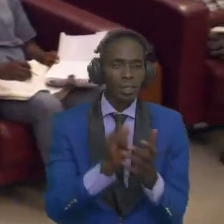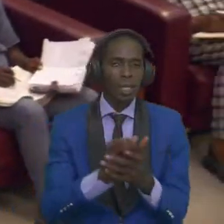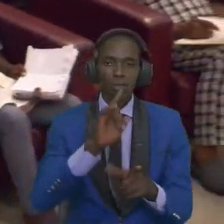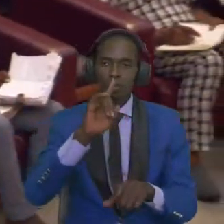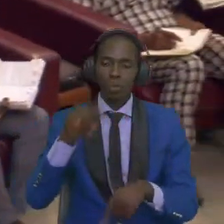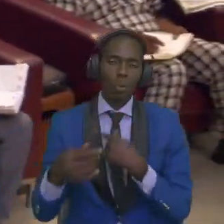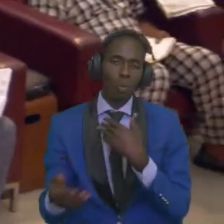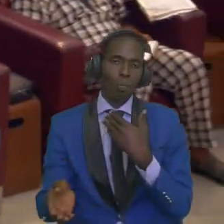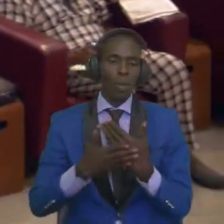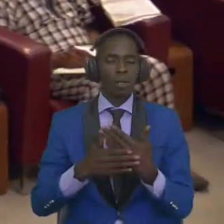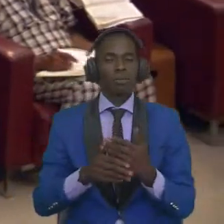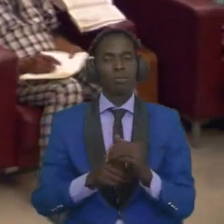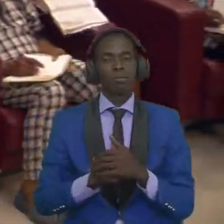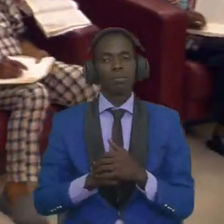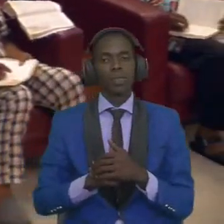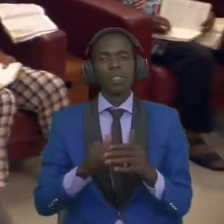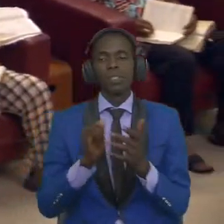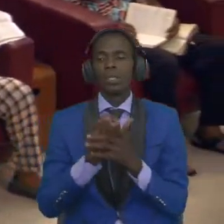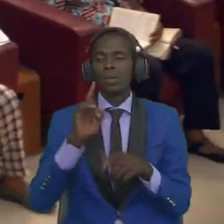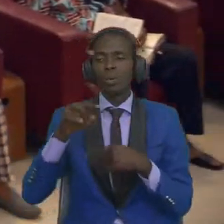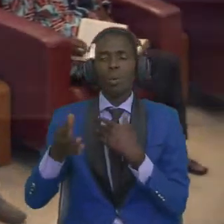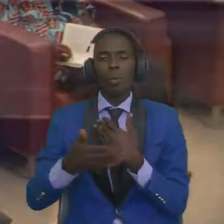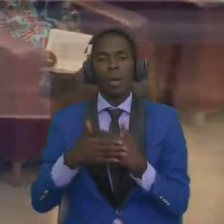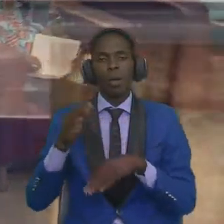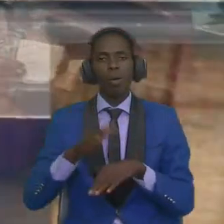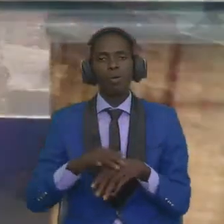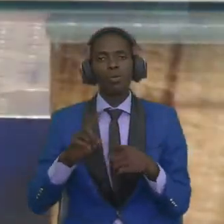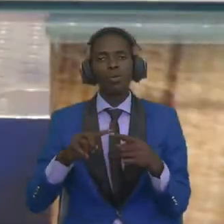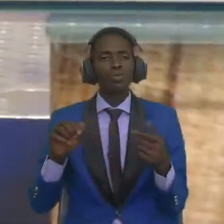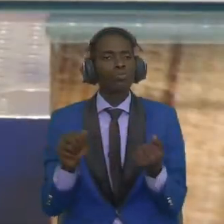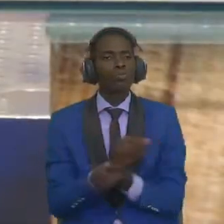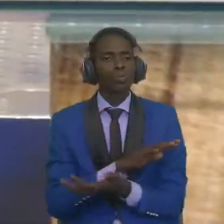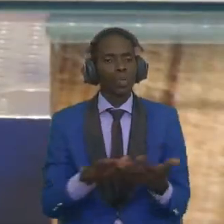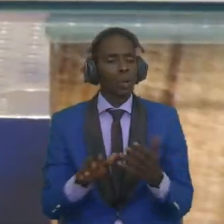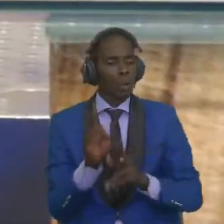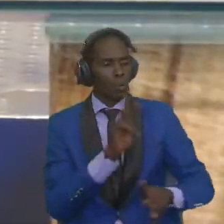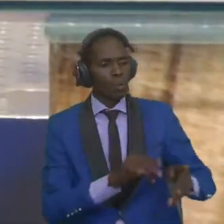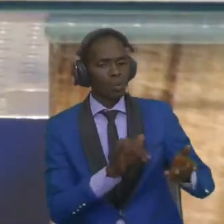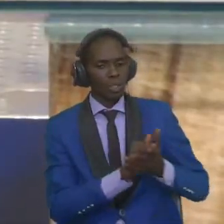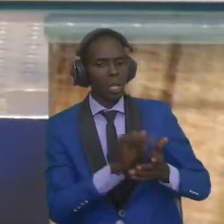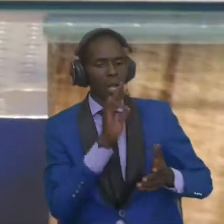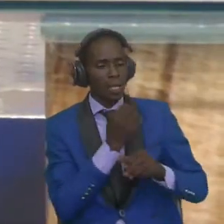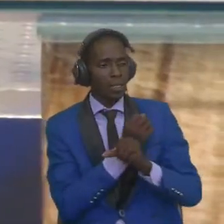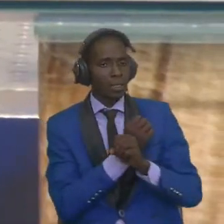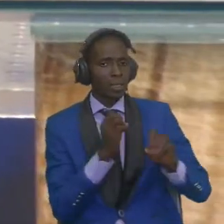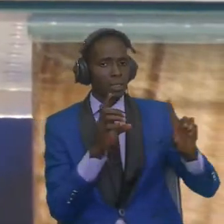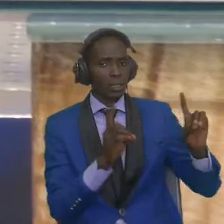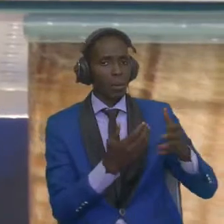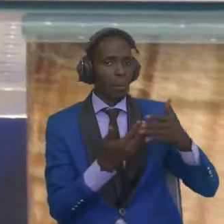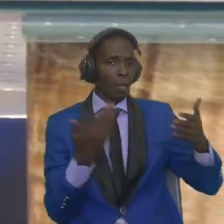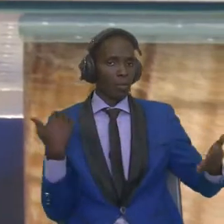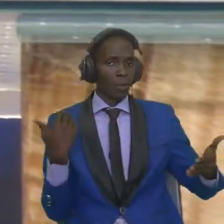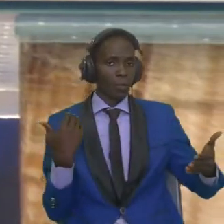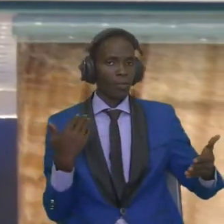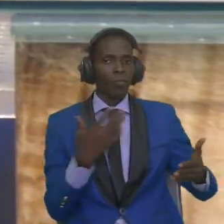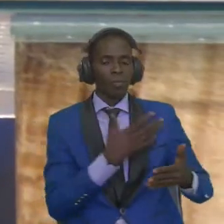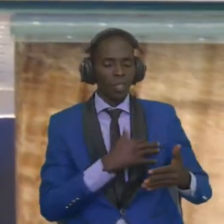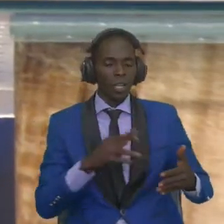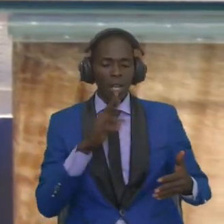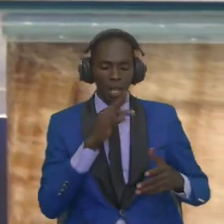them who draw back unto perdition. Those who have been saved and they are just and